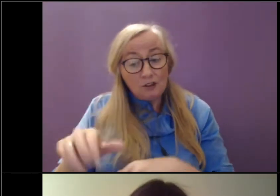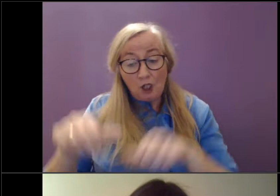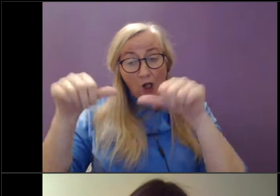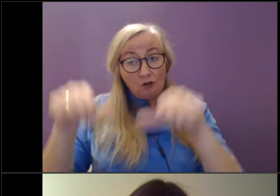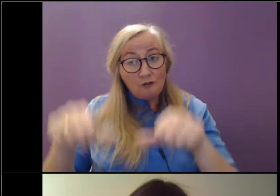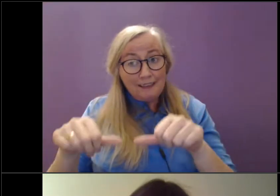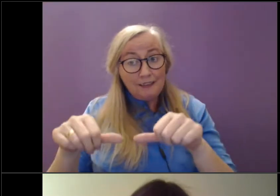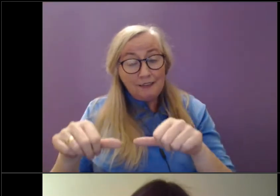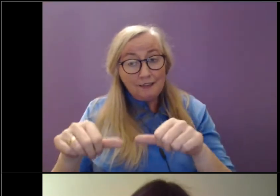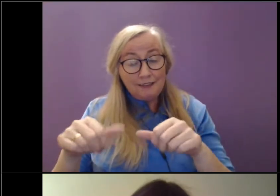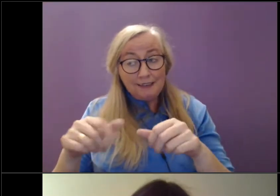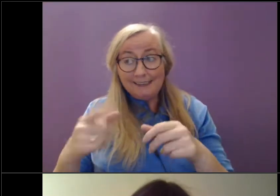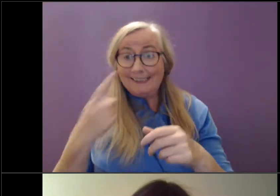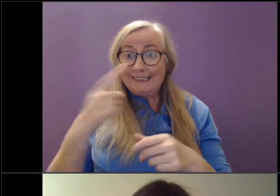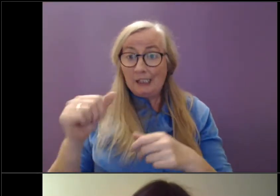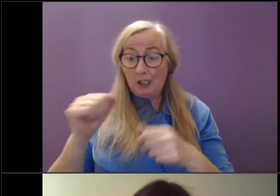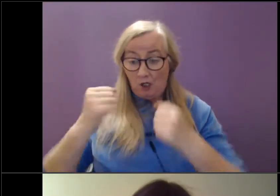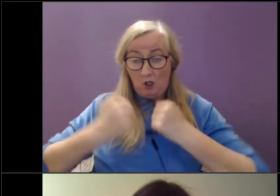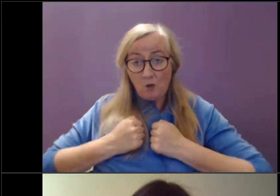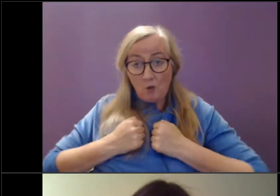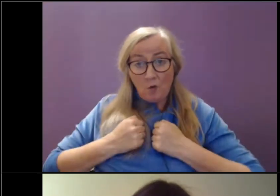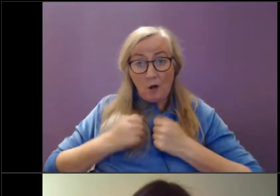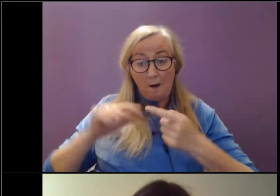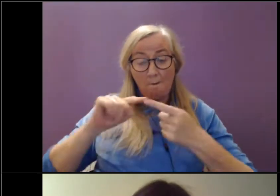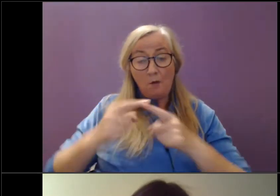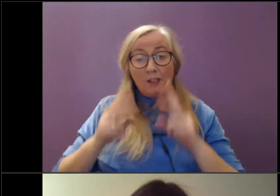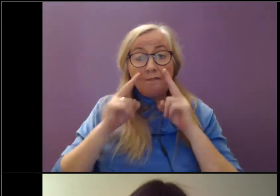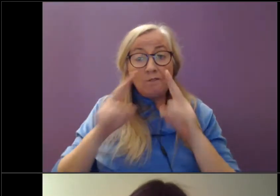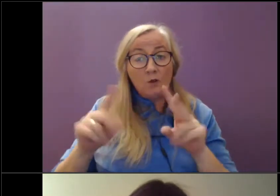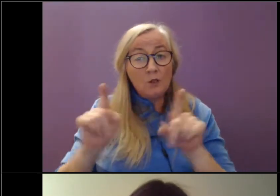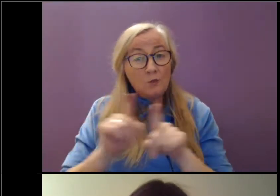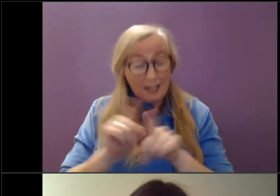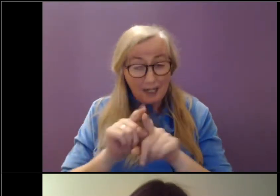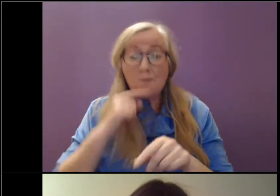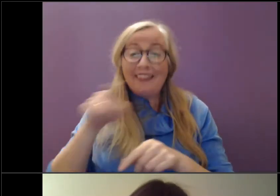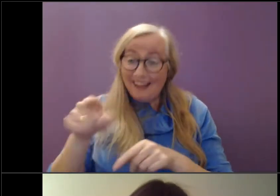well. Challenging.